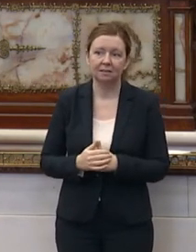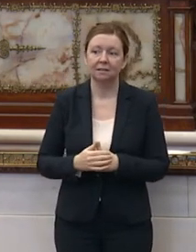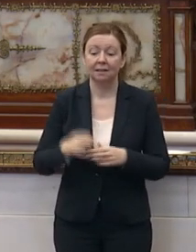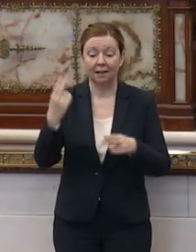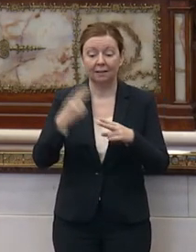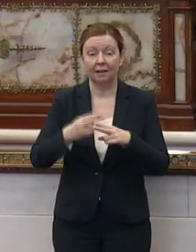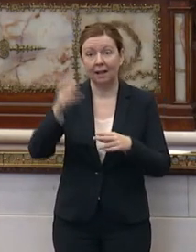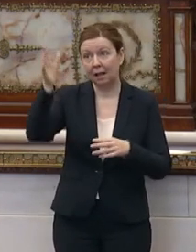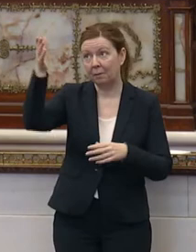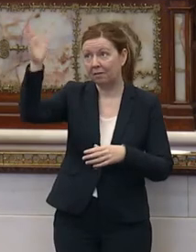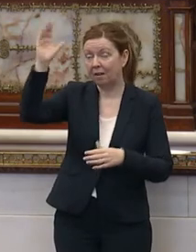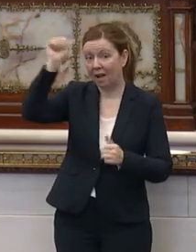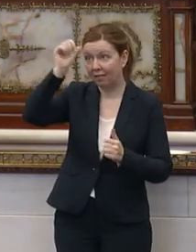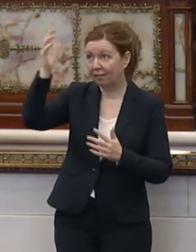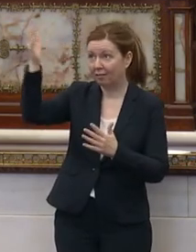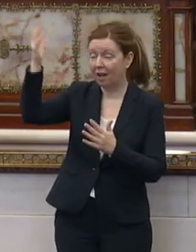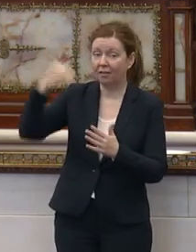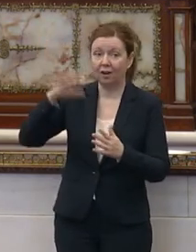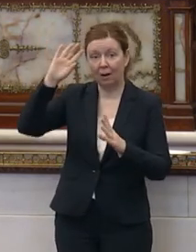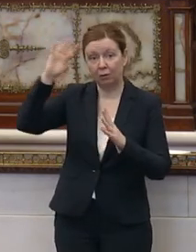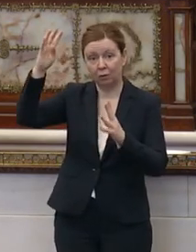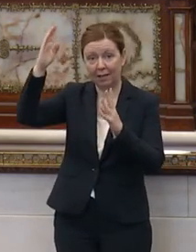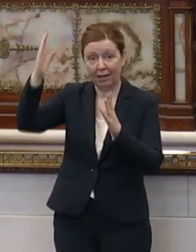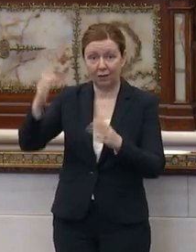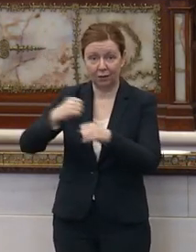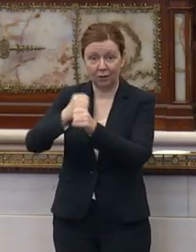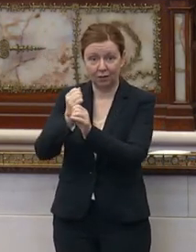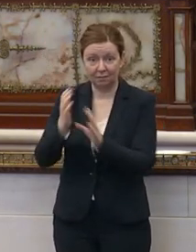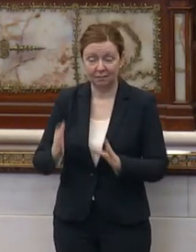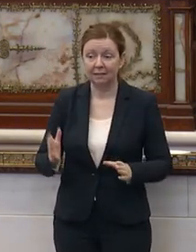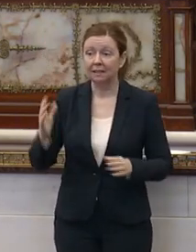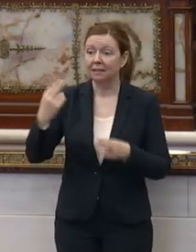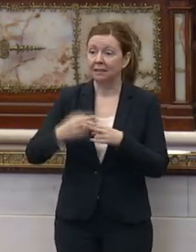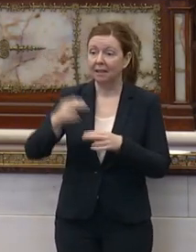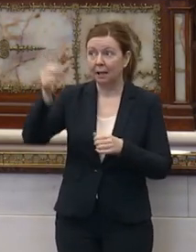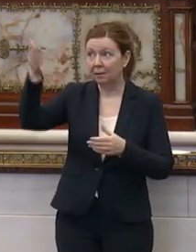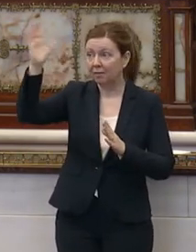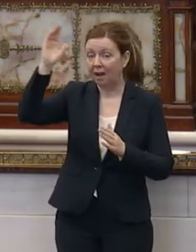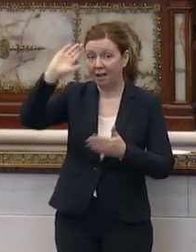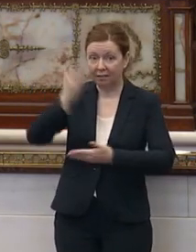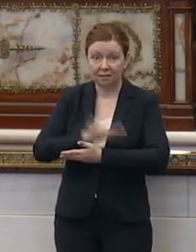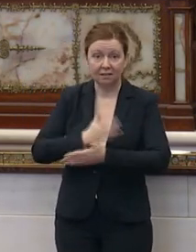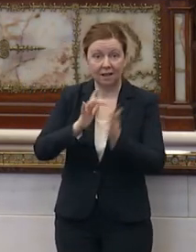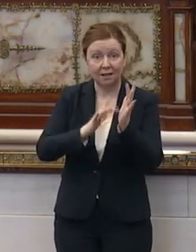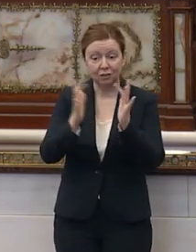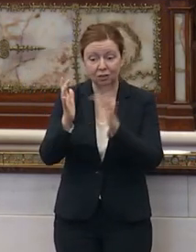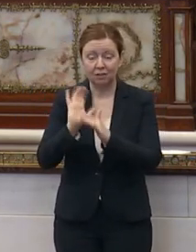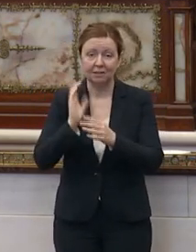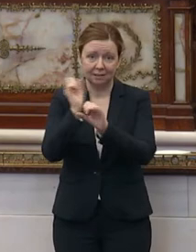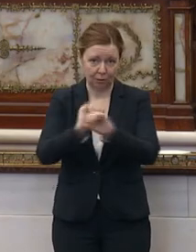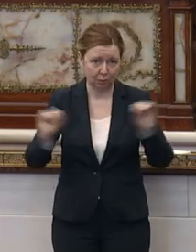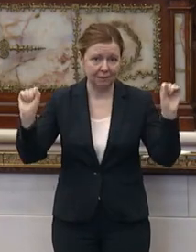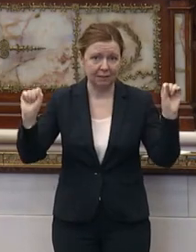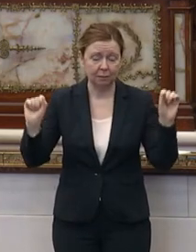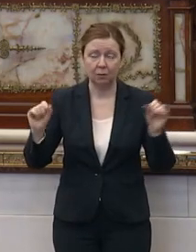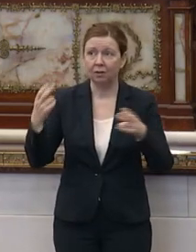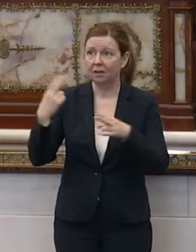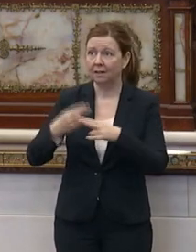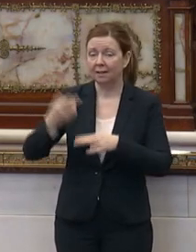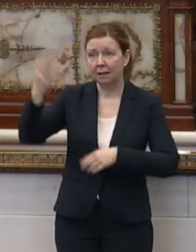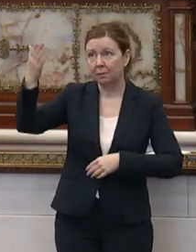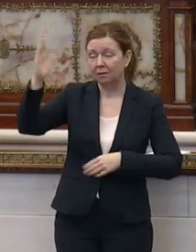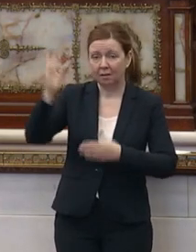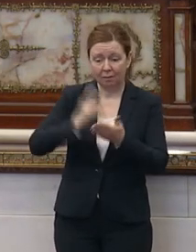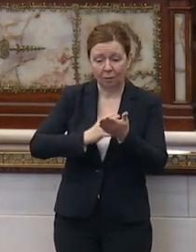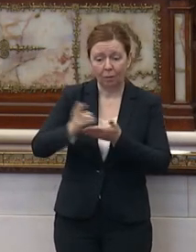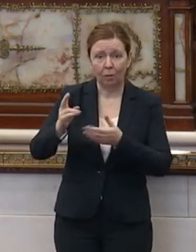the name of God the Father, our Creator, in the name of God the Son, Jesus, our Redeemer, and the name of